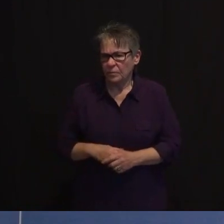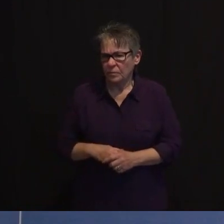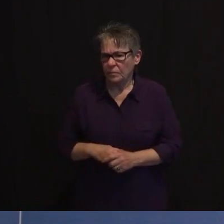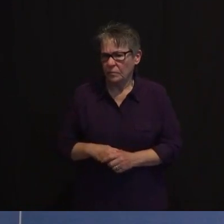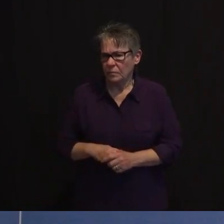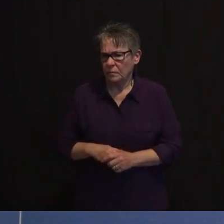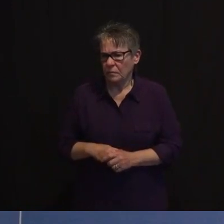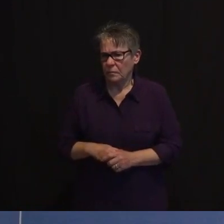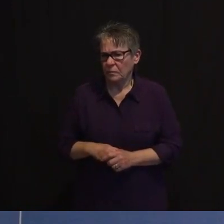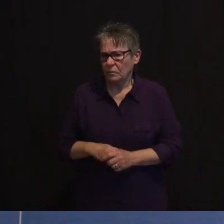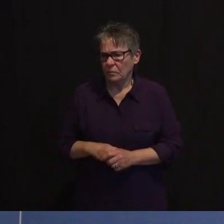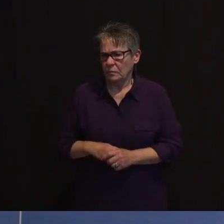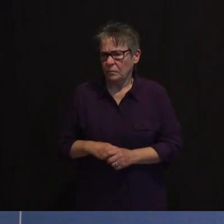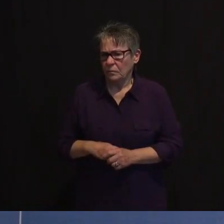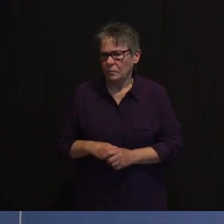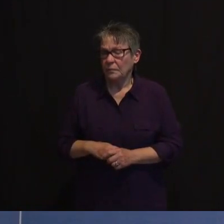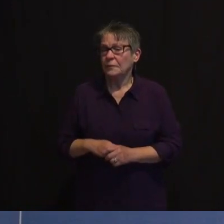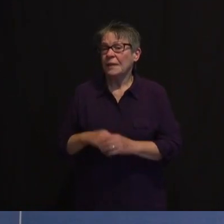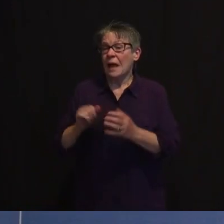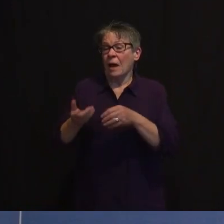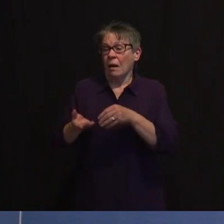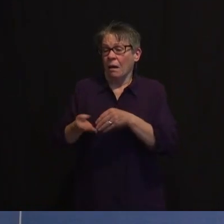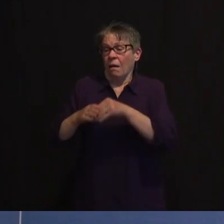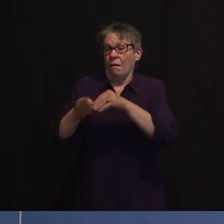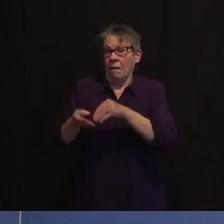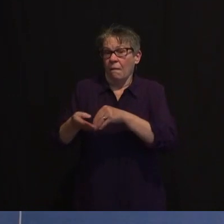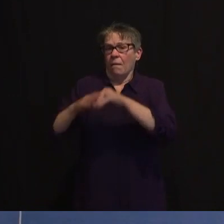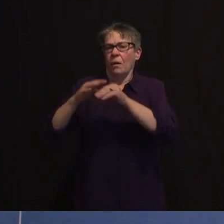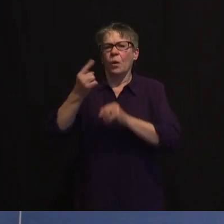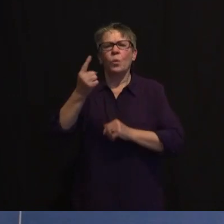1,886 individuals are in critical care. And of that,